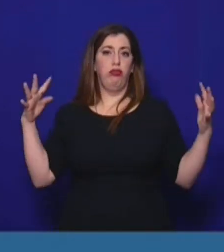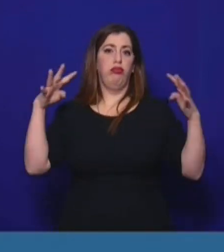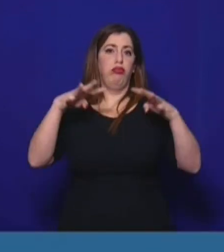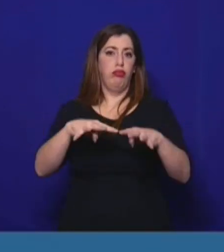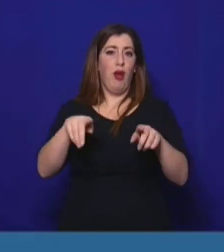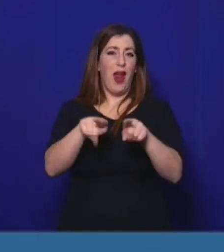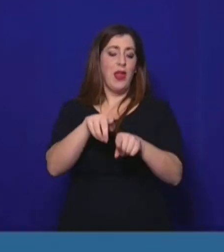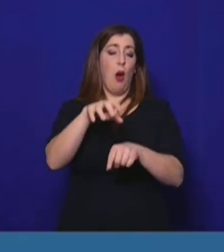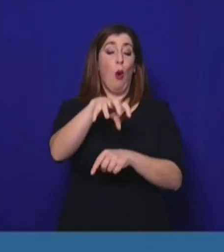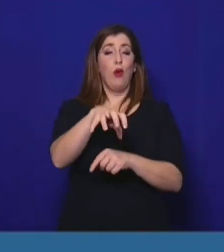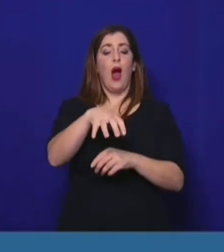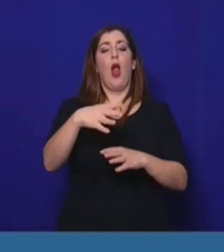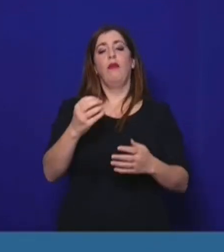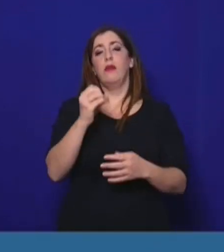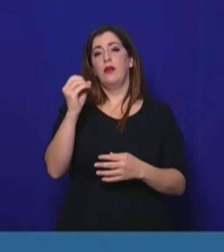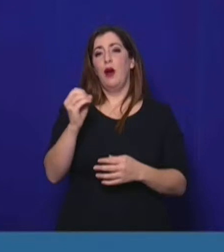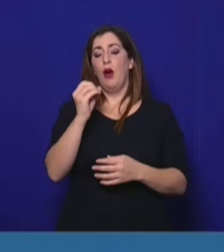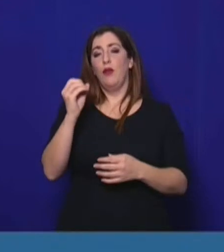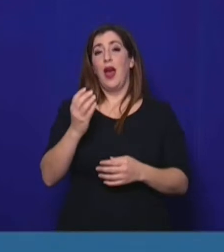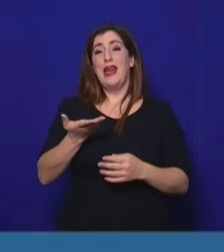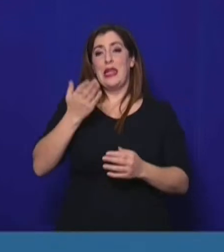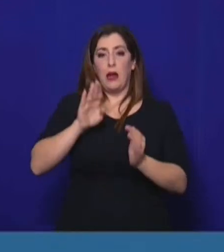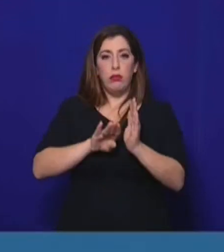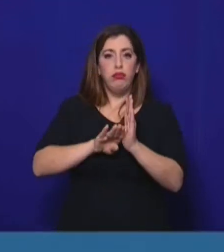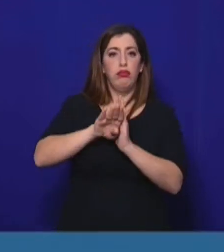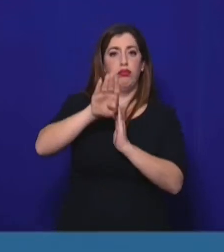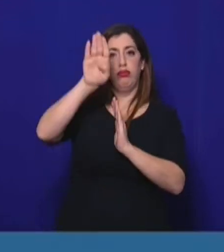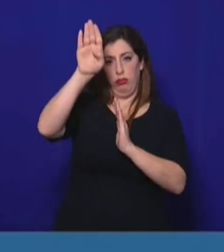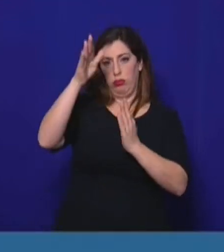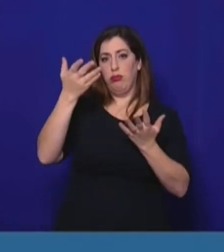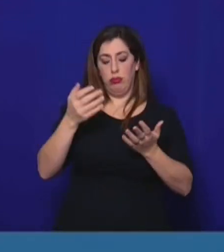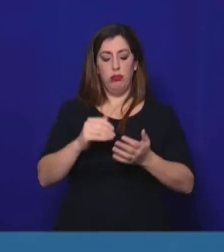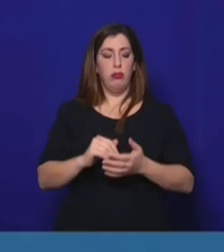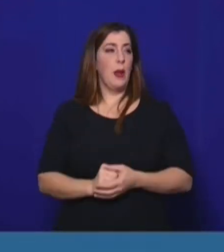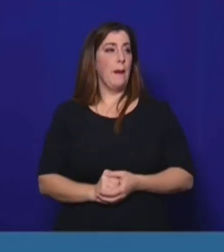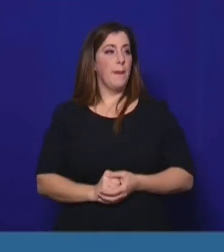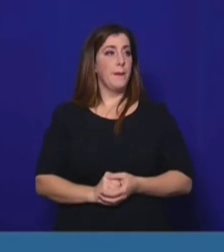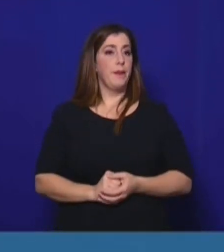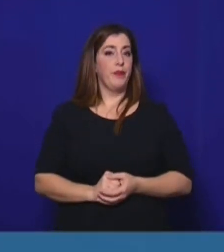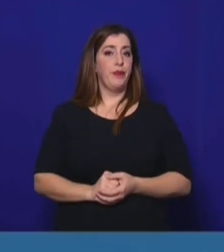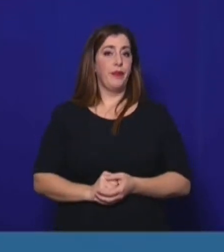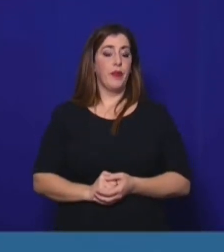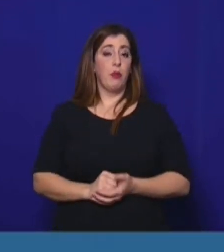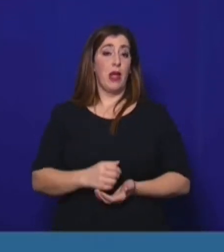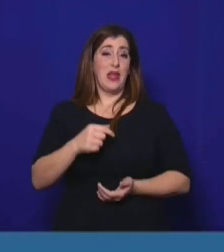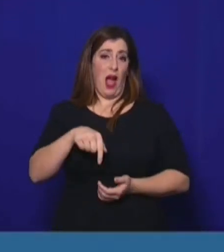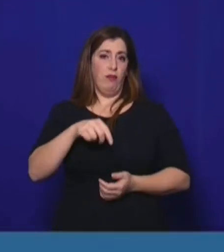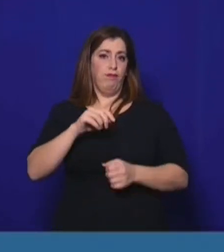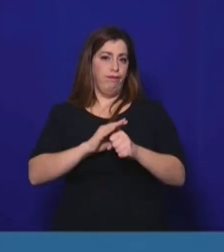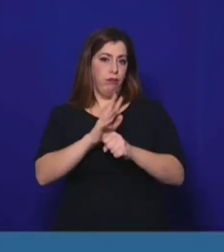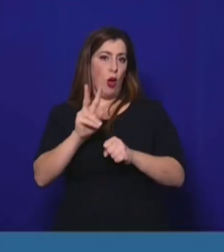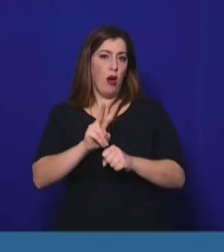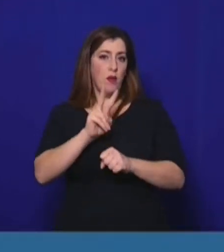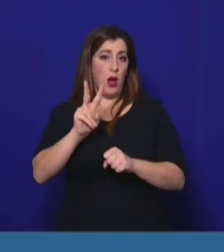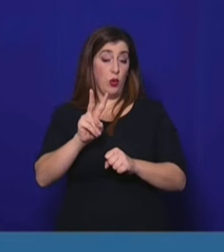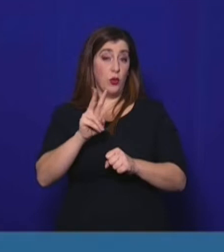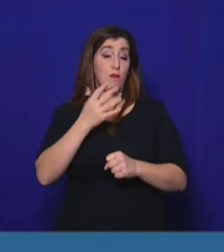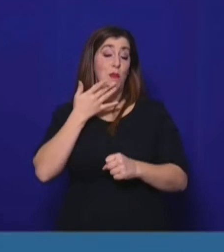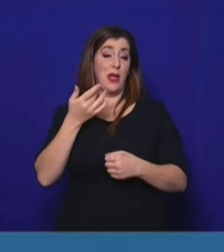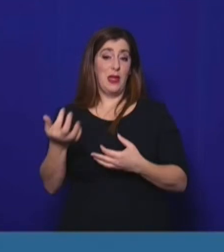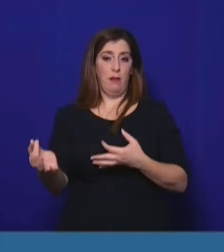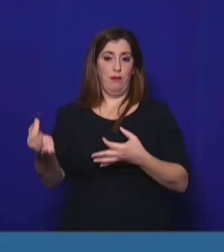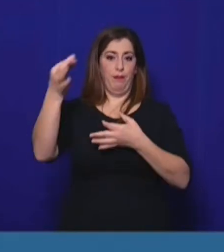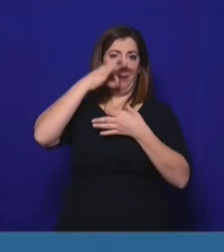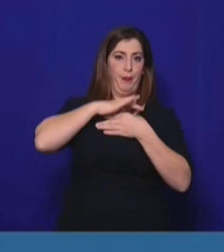flimkien, hemmhekk tara iż-żieda ġranet wara. L-incubation period ta' dan il-virus, jiġifieri minn meta inti tiltaqa'